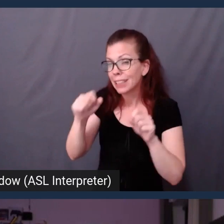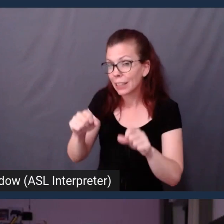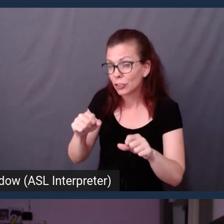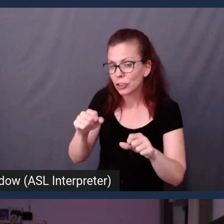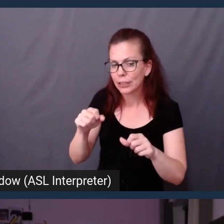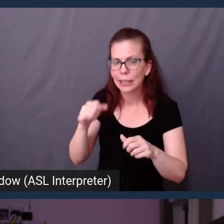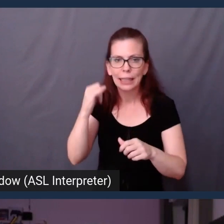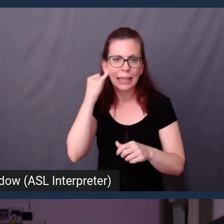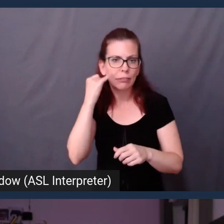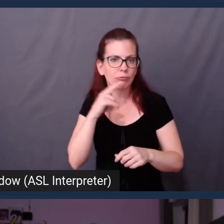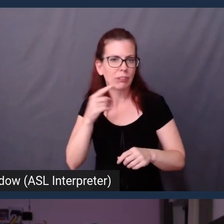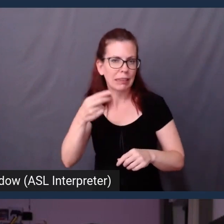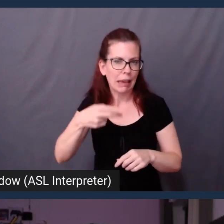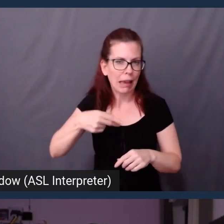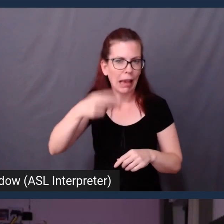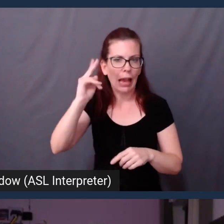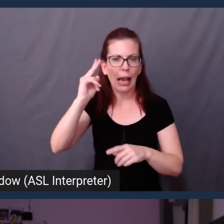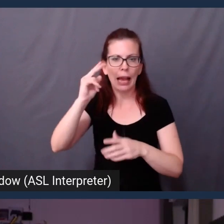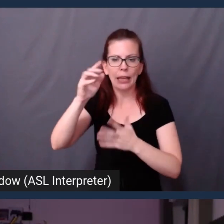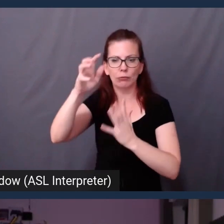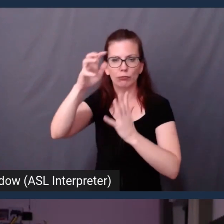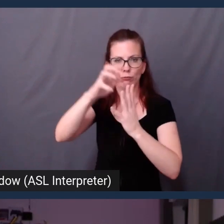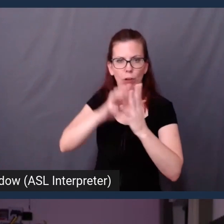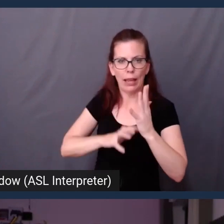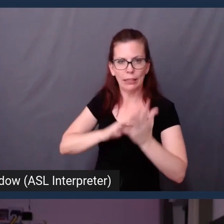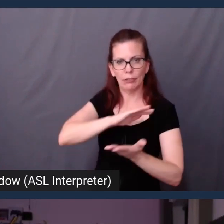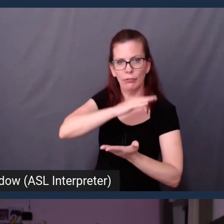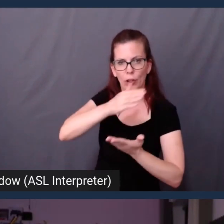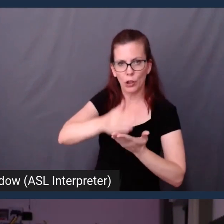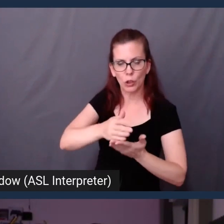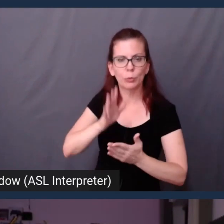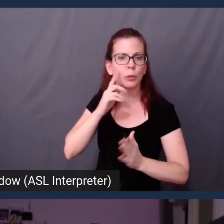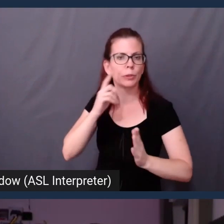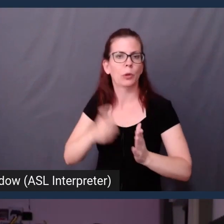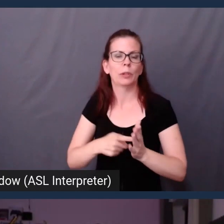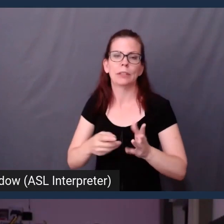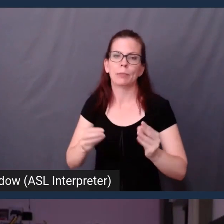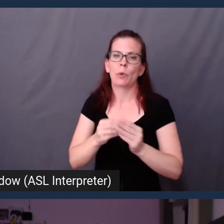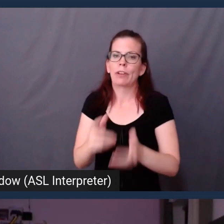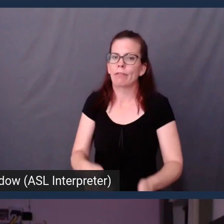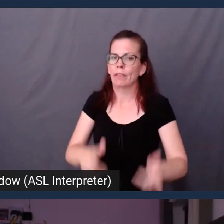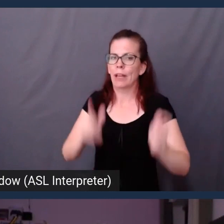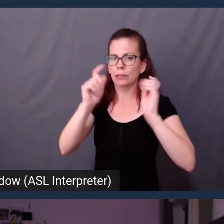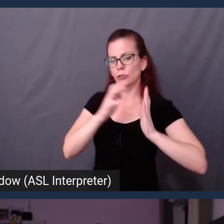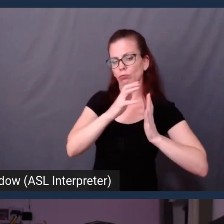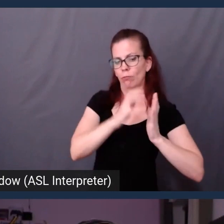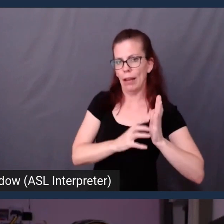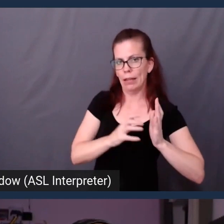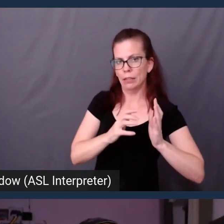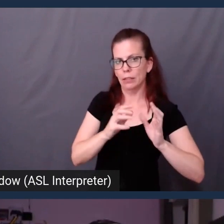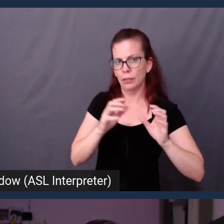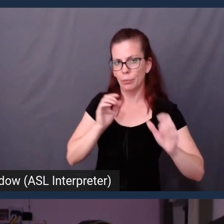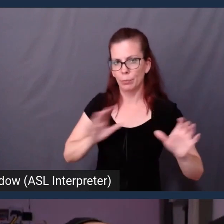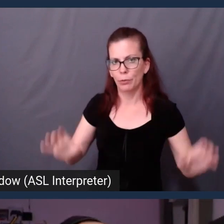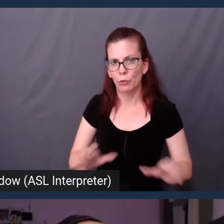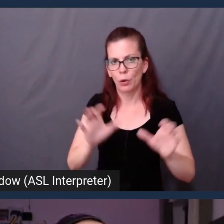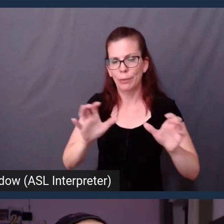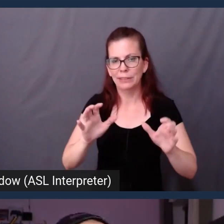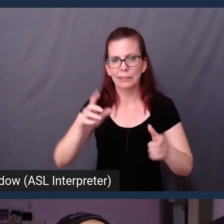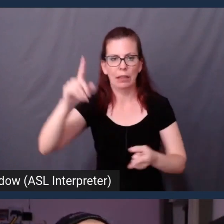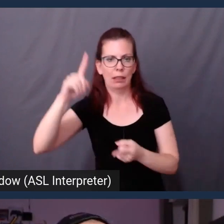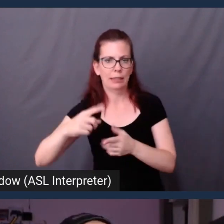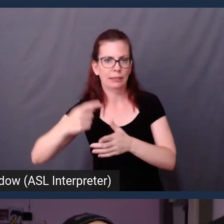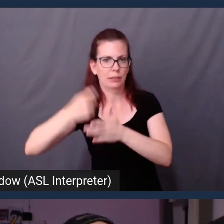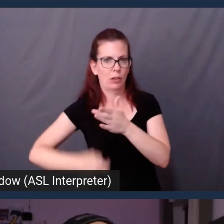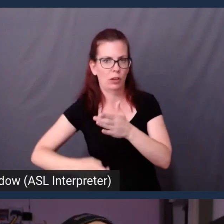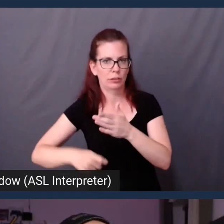if you have a really high write volume, you're going to see faster write performance potentially and lower costs with ElastiCache. So